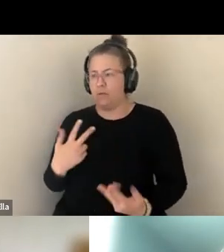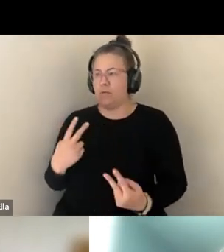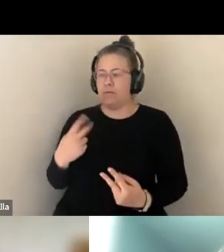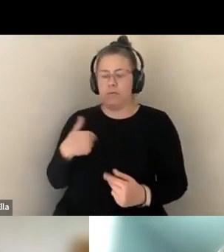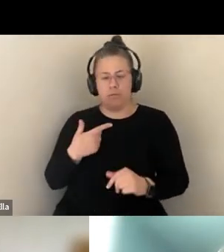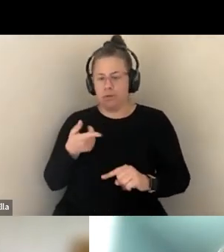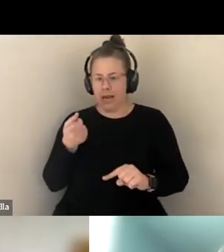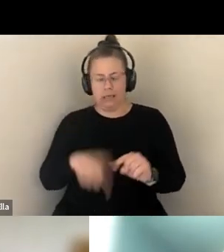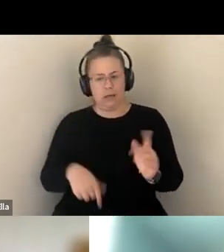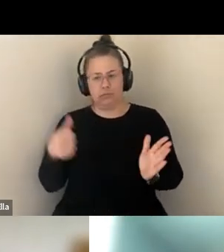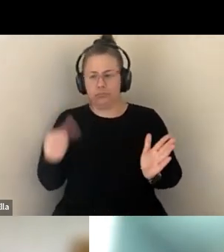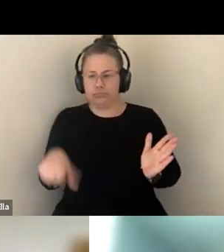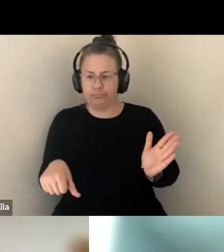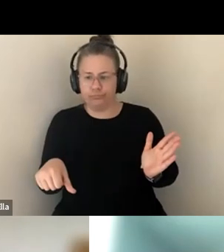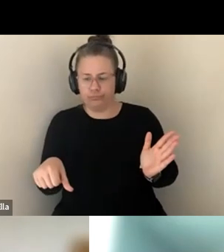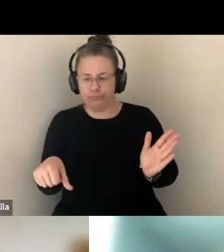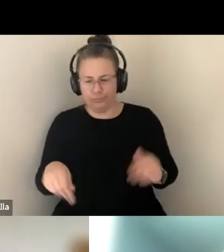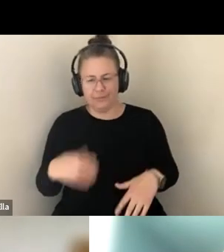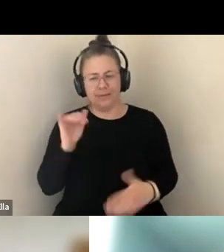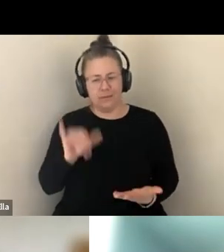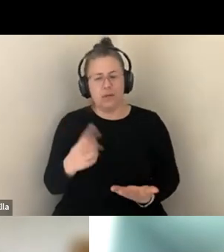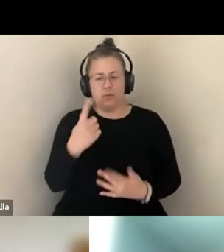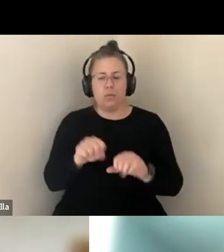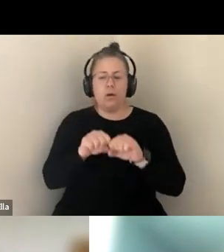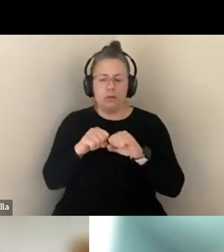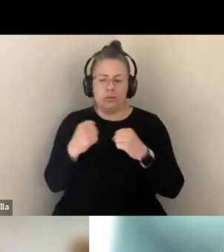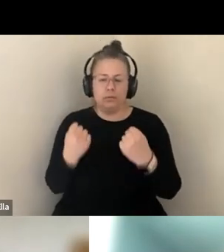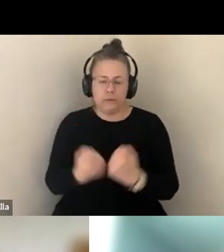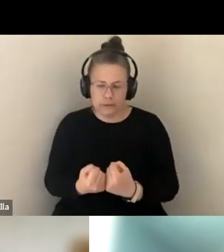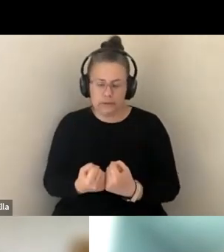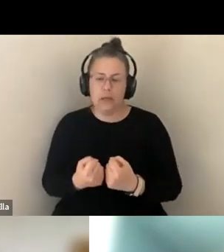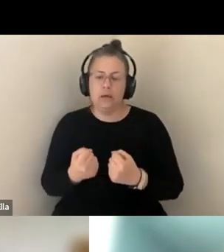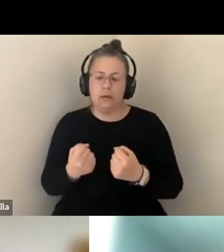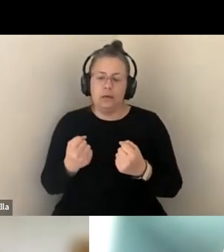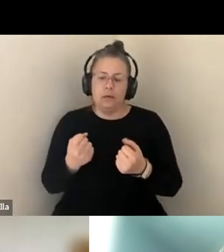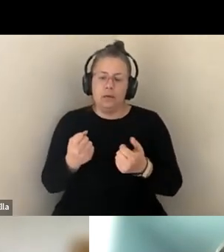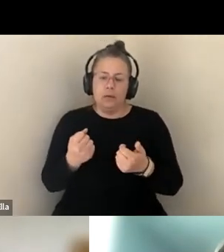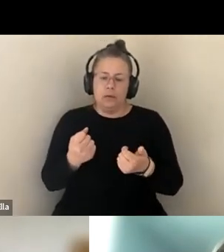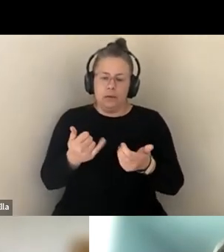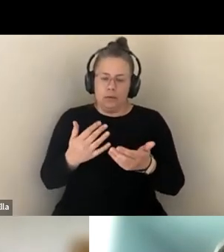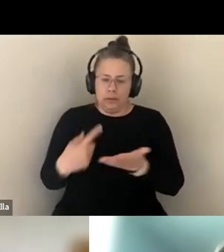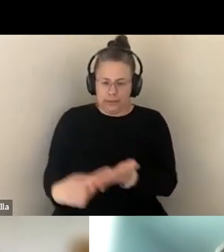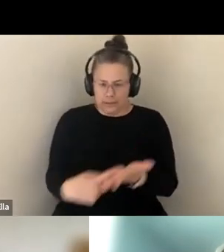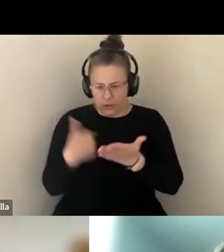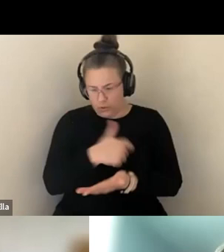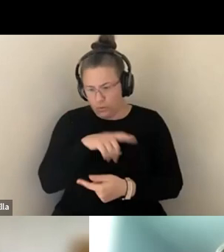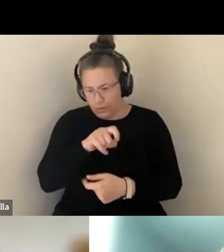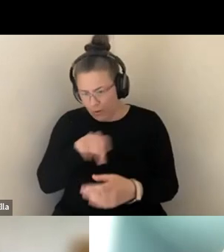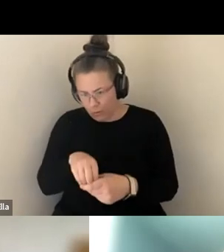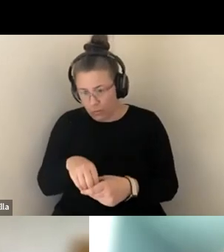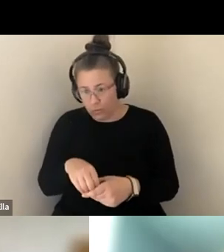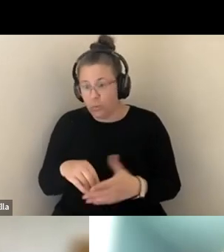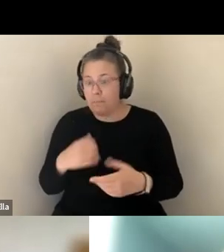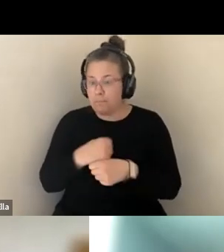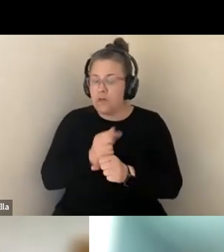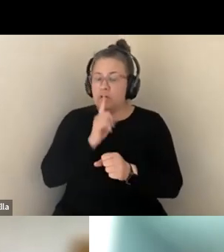surrounds this technology. How hard we have to work to ensure everybody knows they have the choice not to even engage in this